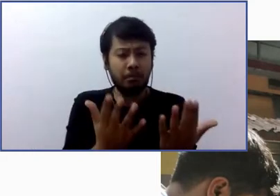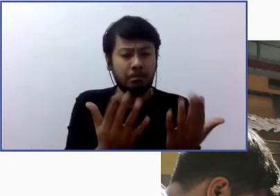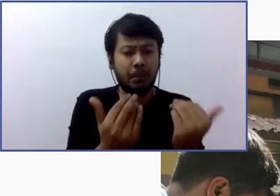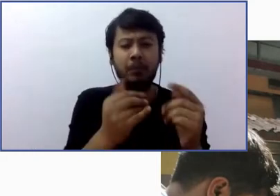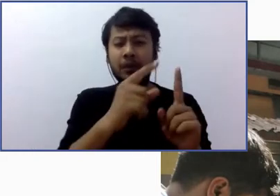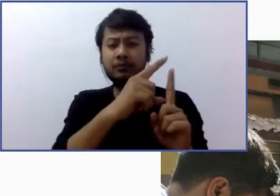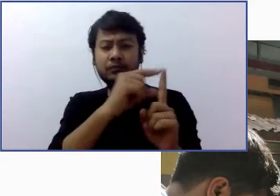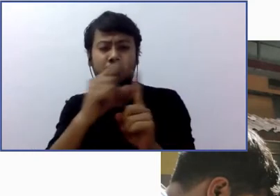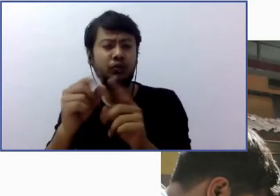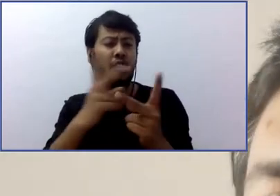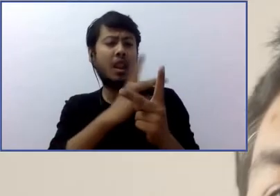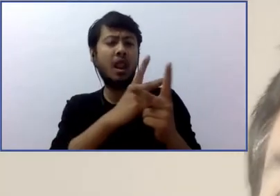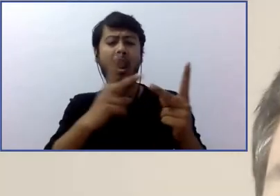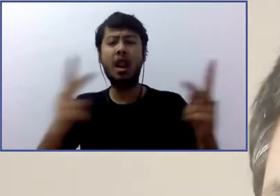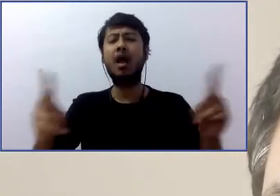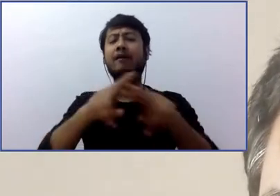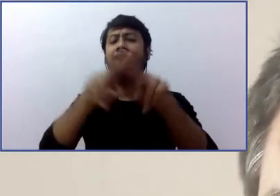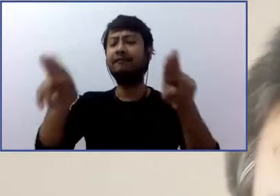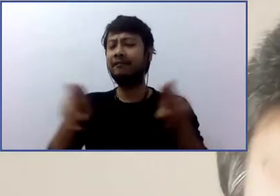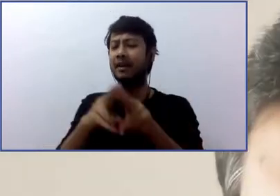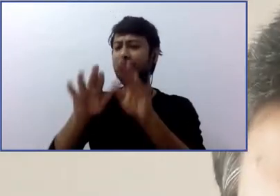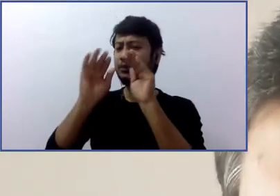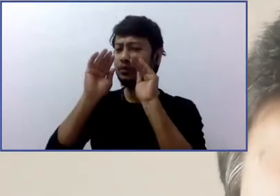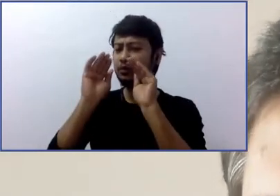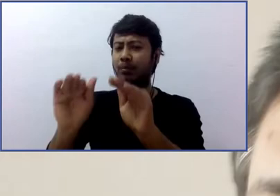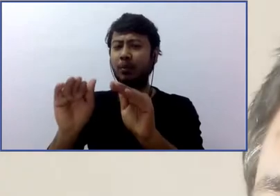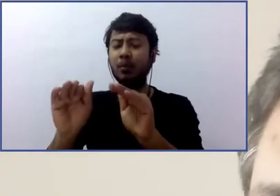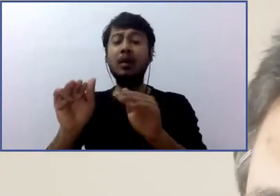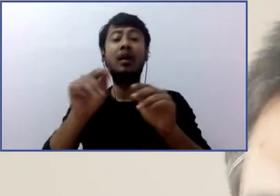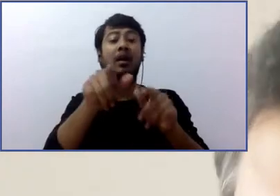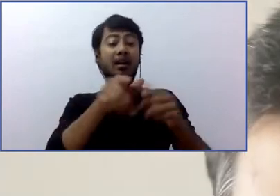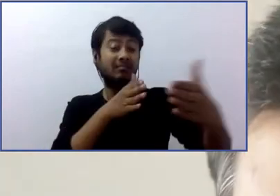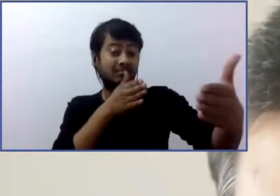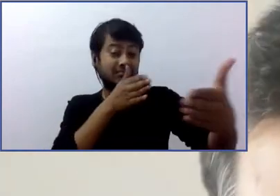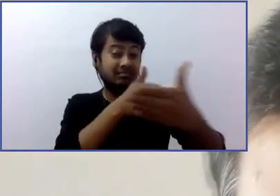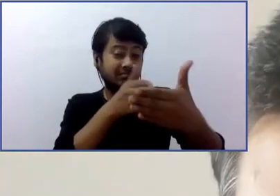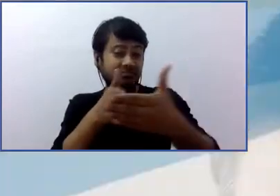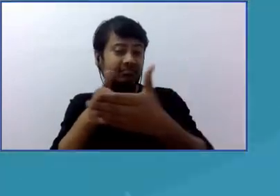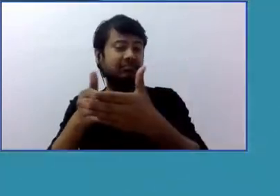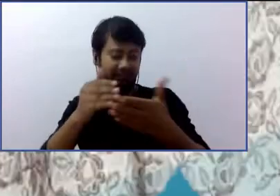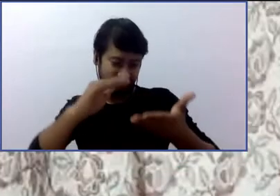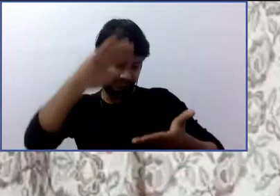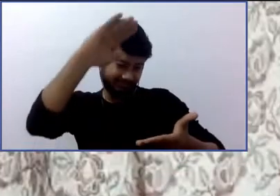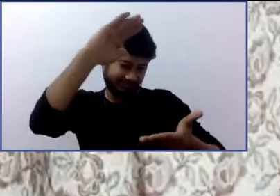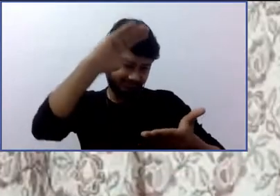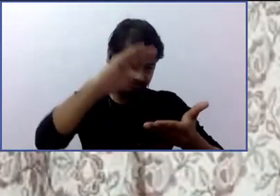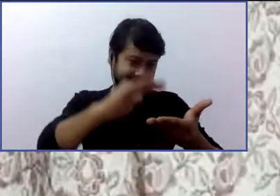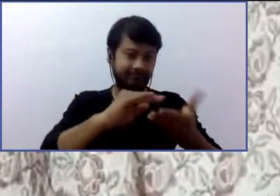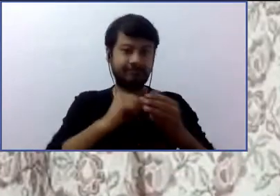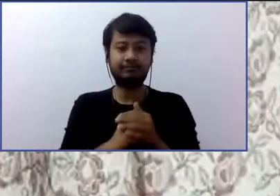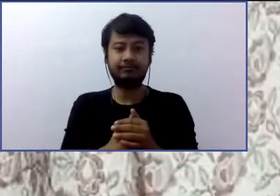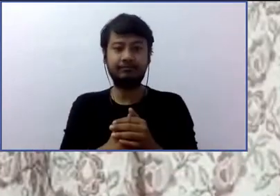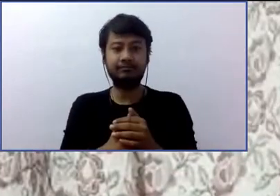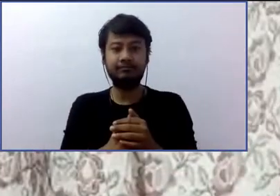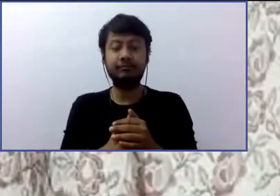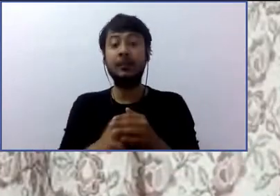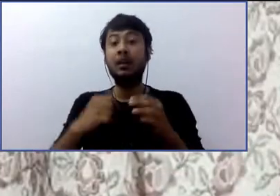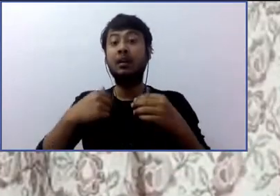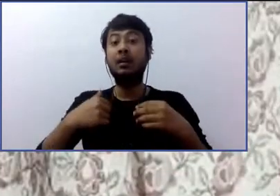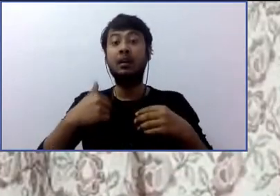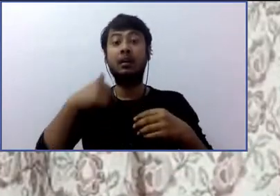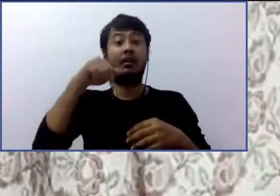disability and their family, and reduce the barriers for their individual growth. Zenica designs clothes